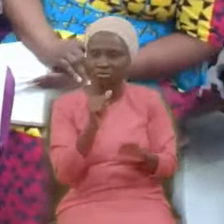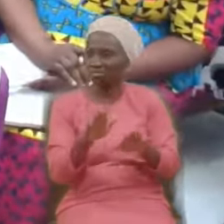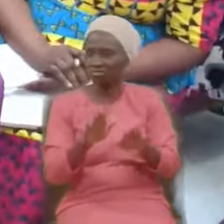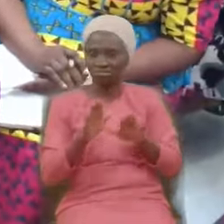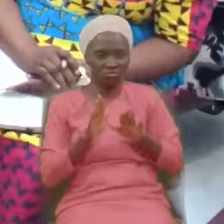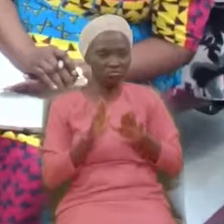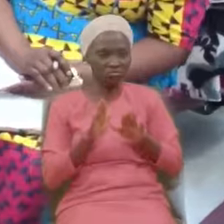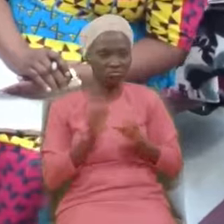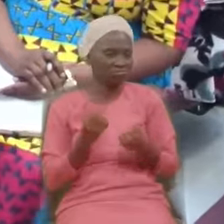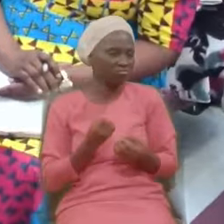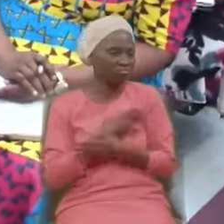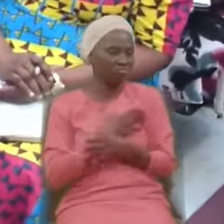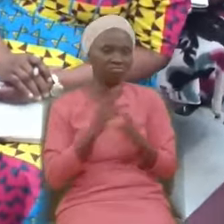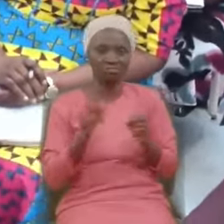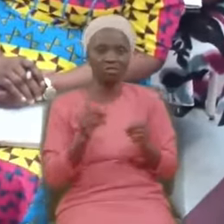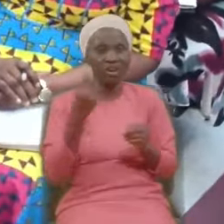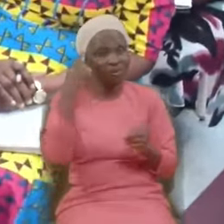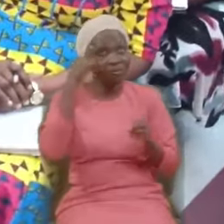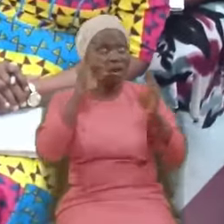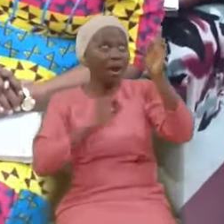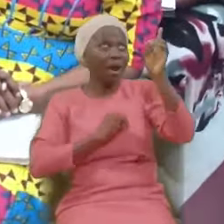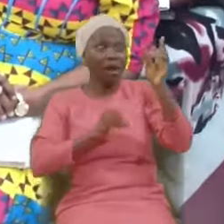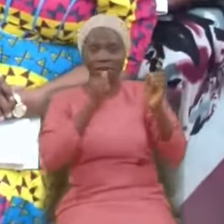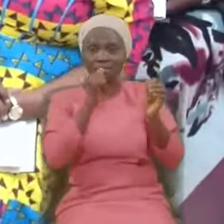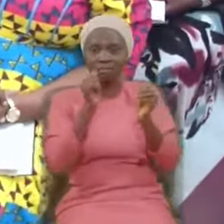God. I will strengthen thee.